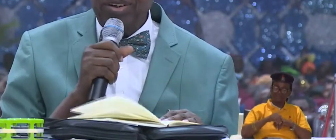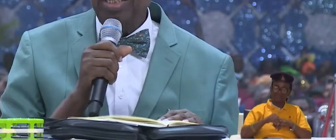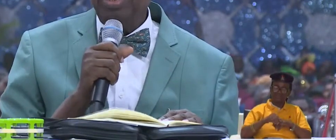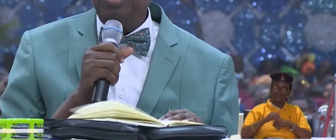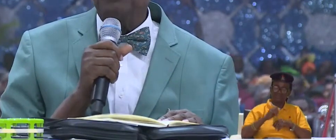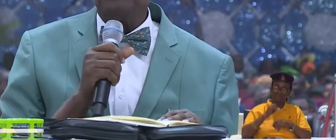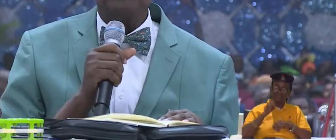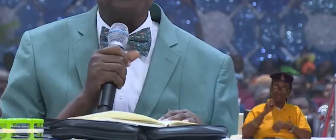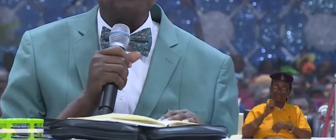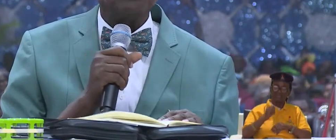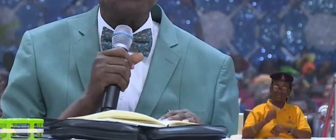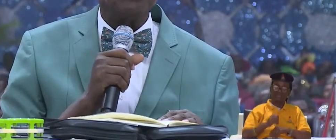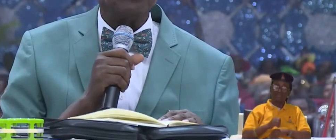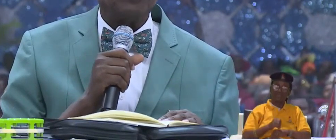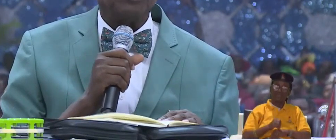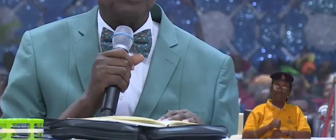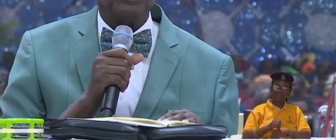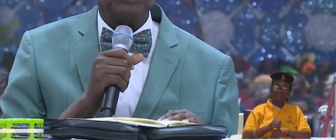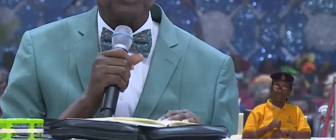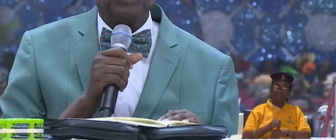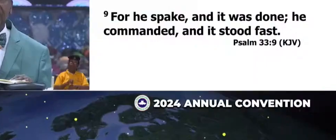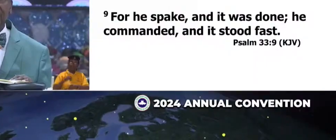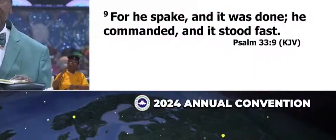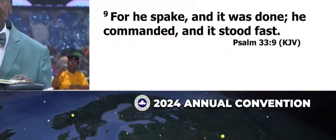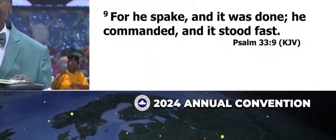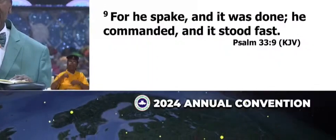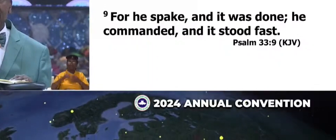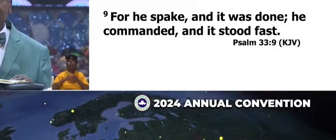it's already done.